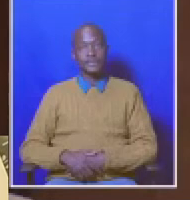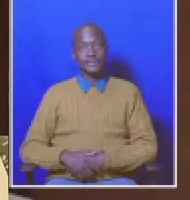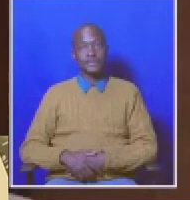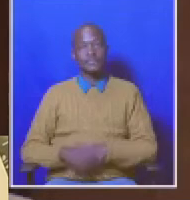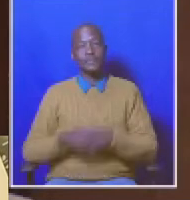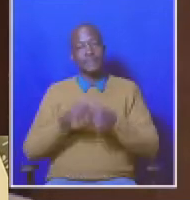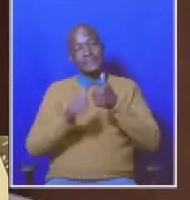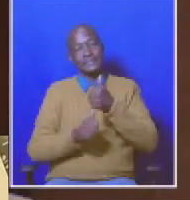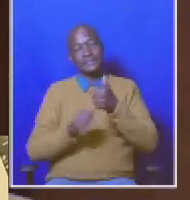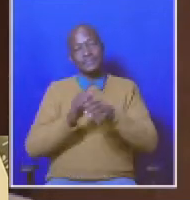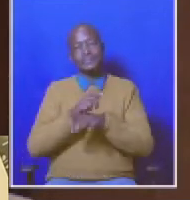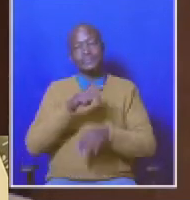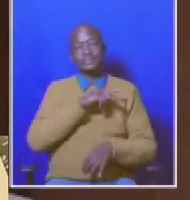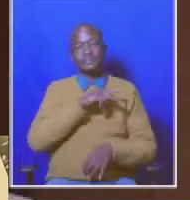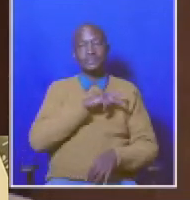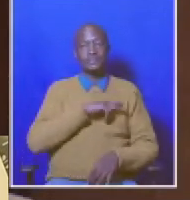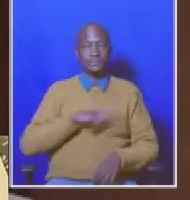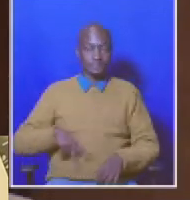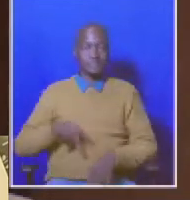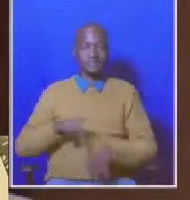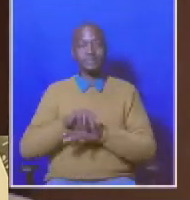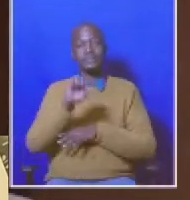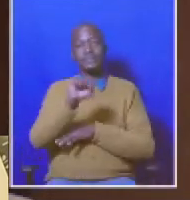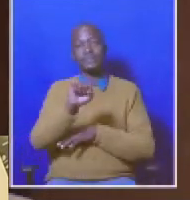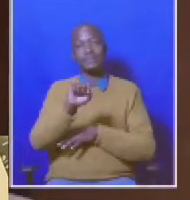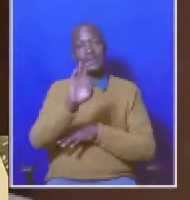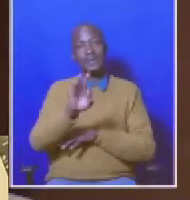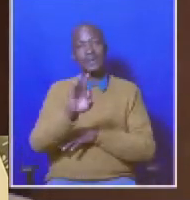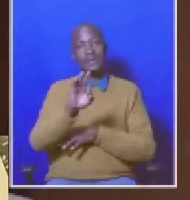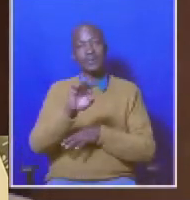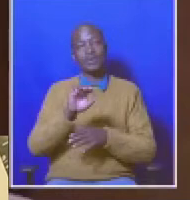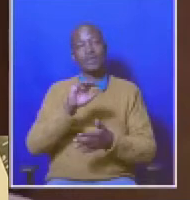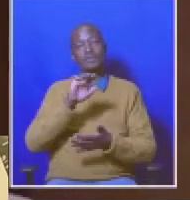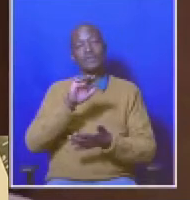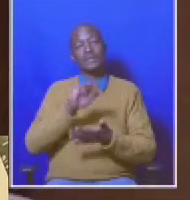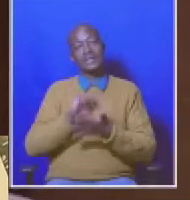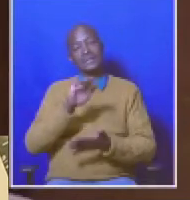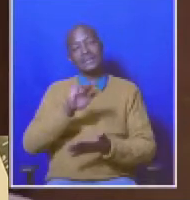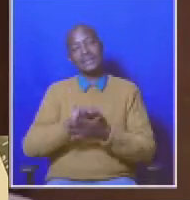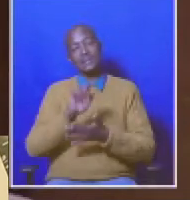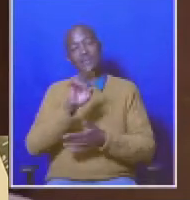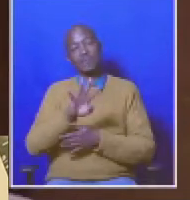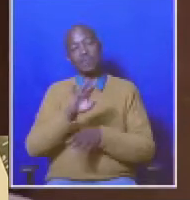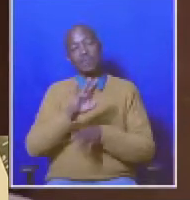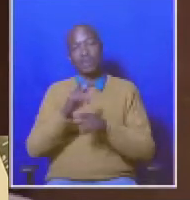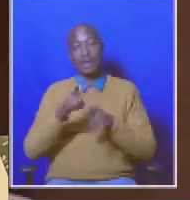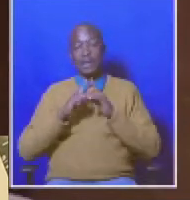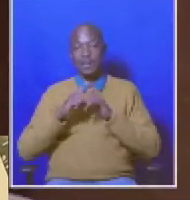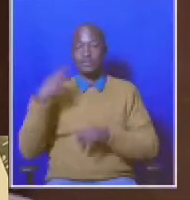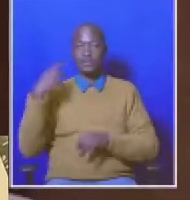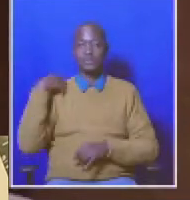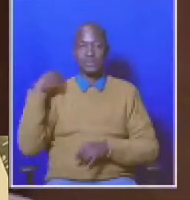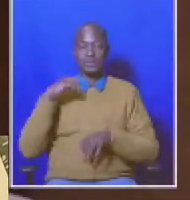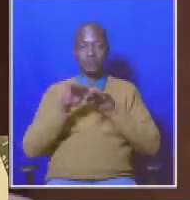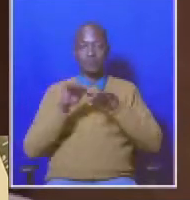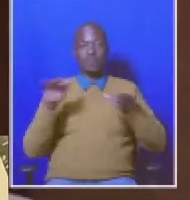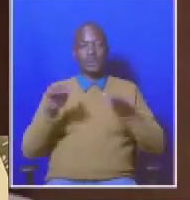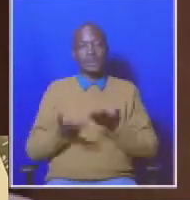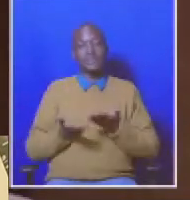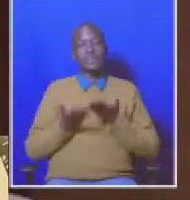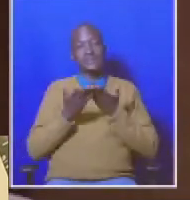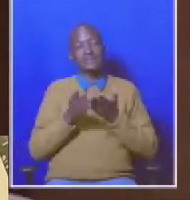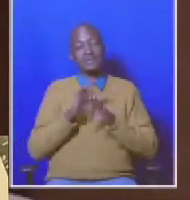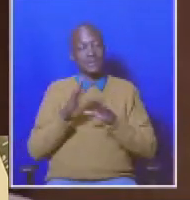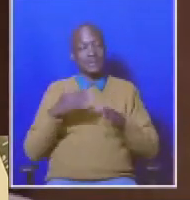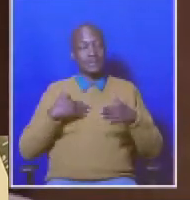Section 3 of the Public Service Act of 1994 allows the Minister for the Public Service and Administration